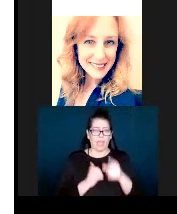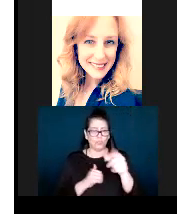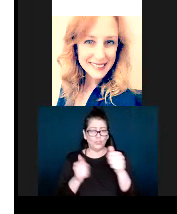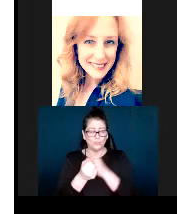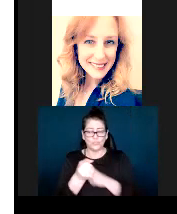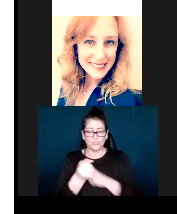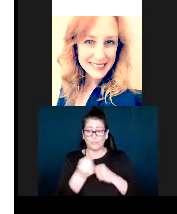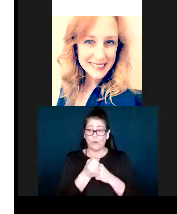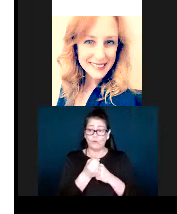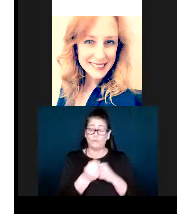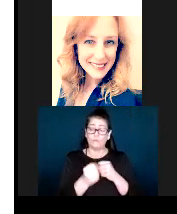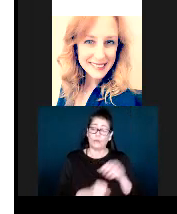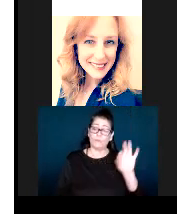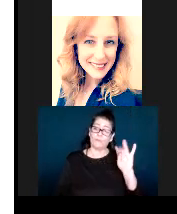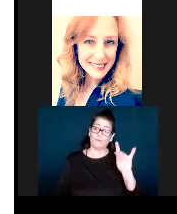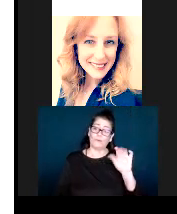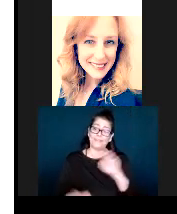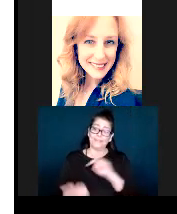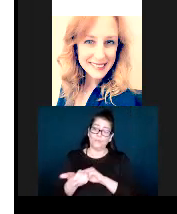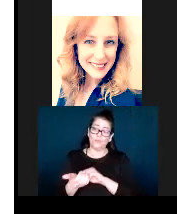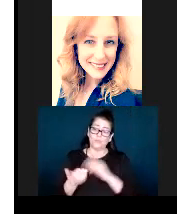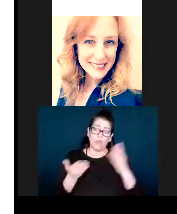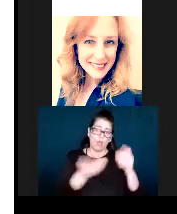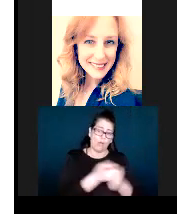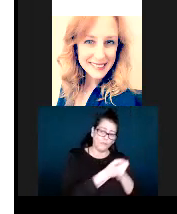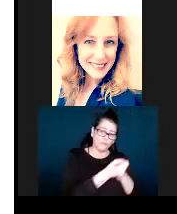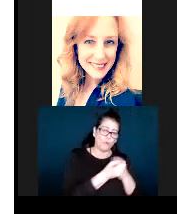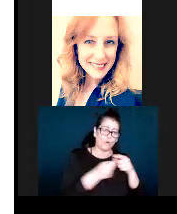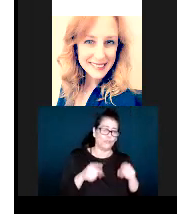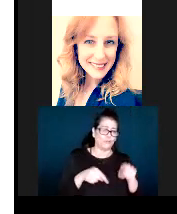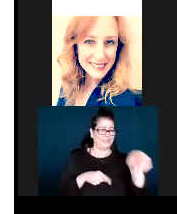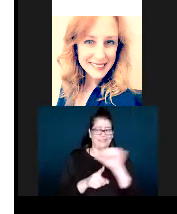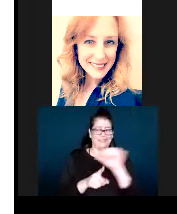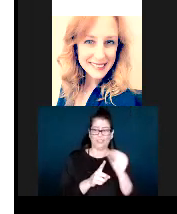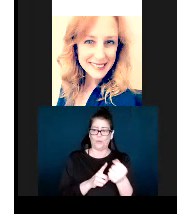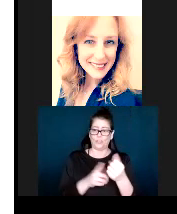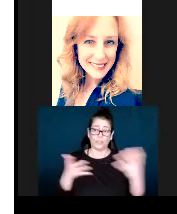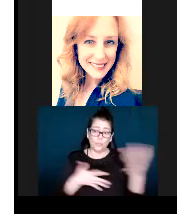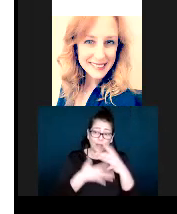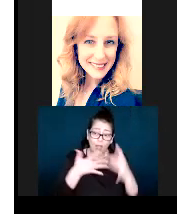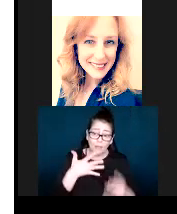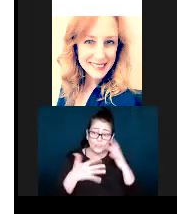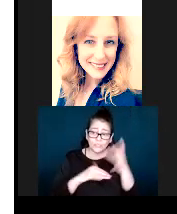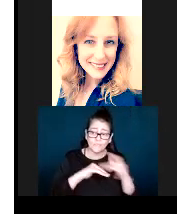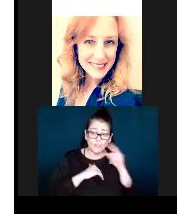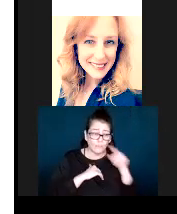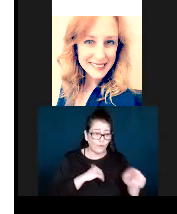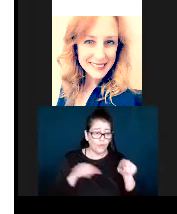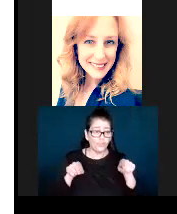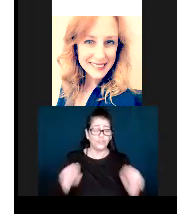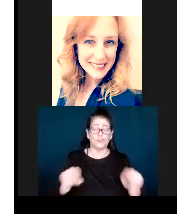forensic nurse, offer her support during this scenario? What options are available to her during this forensic